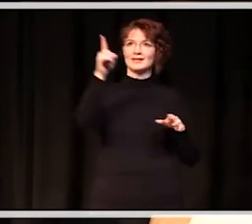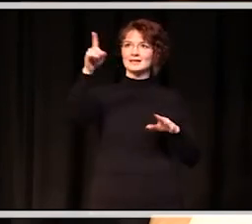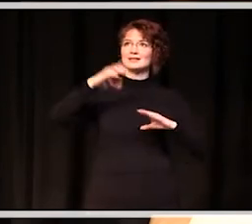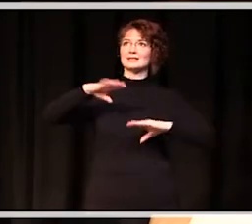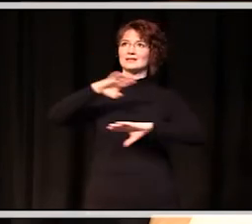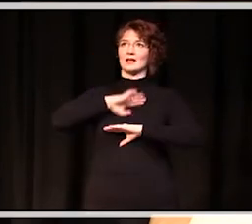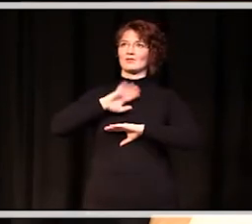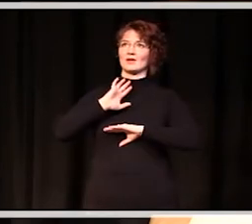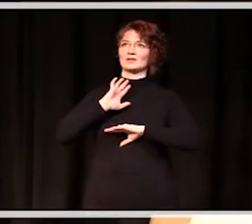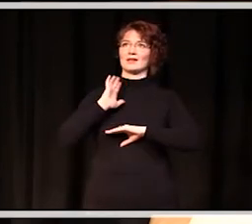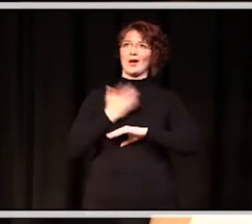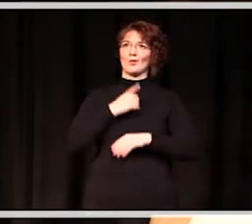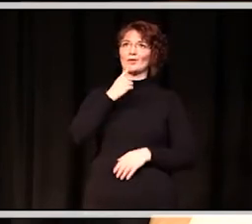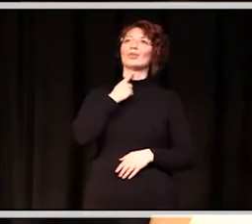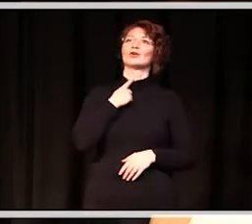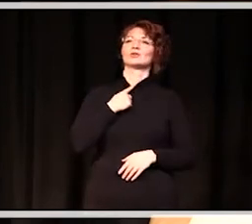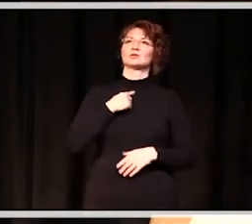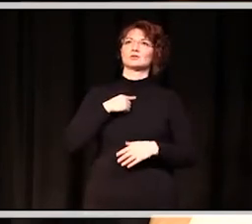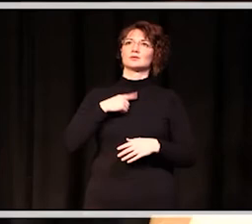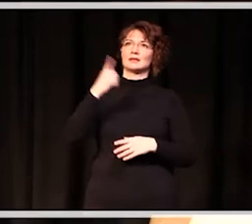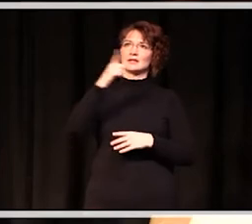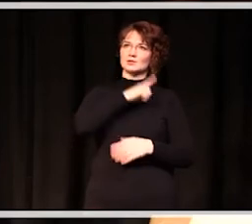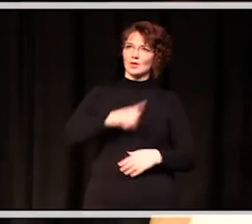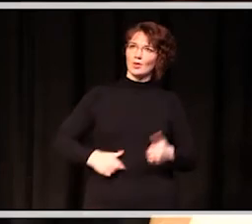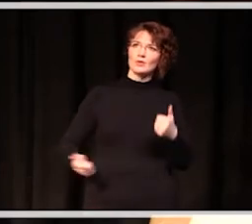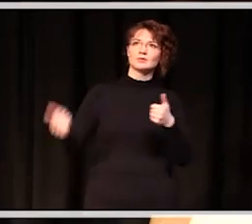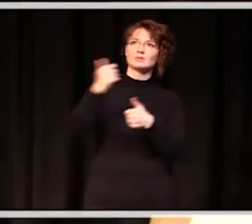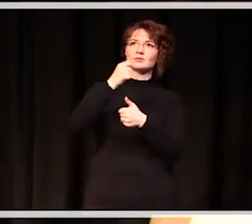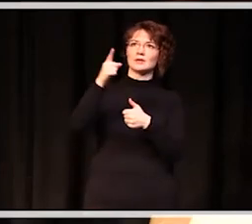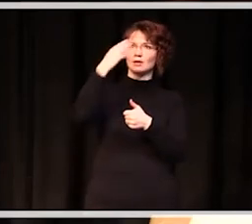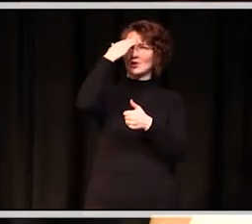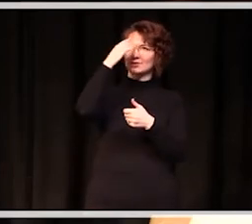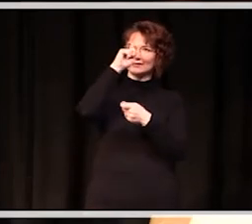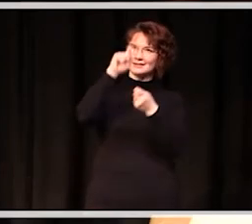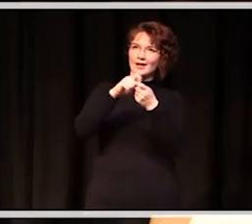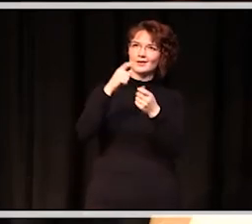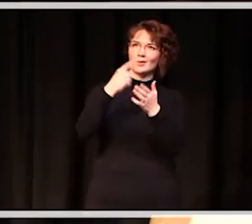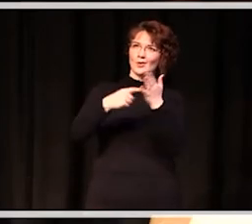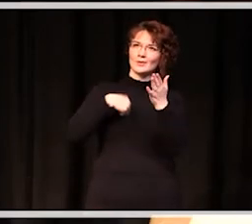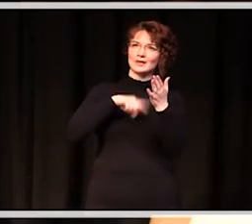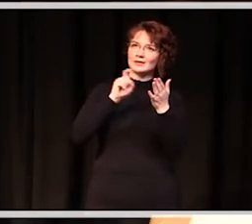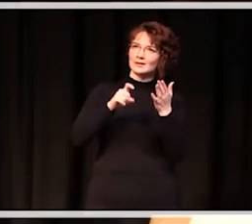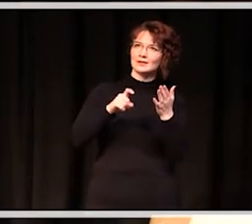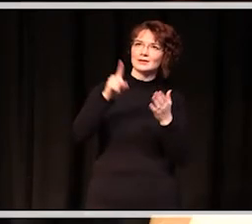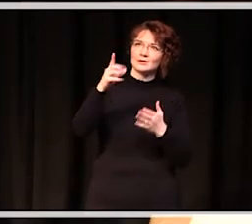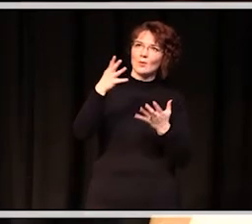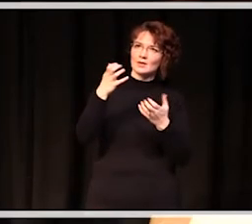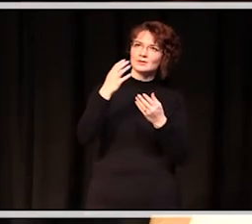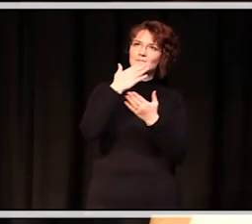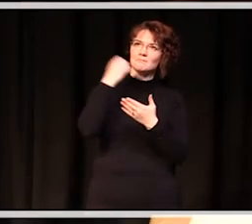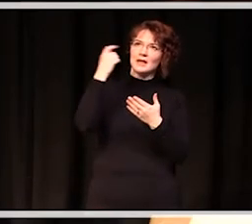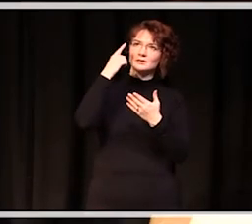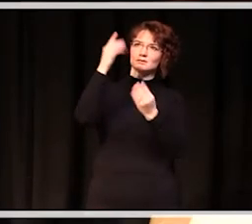thirst. And actually, he is Lord, and he knows what's best for us, and he actually wants the best for us.